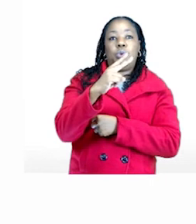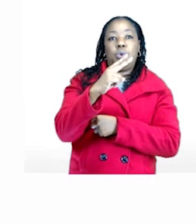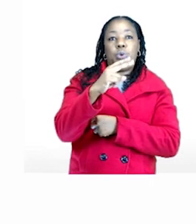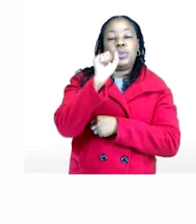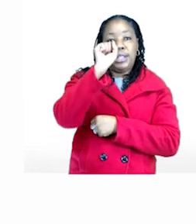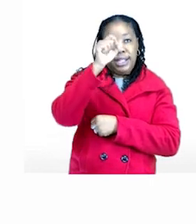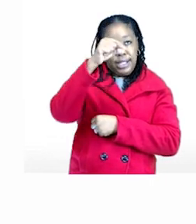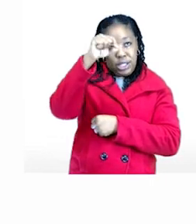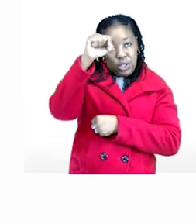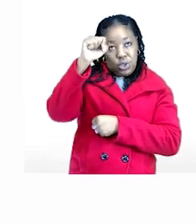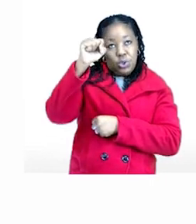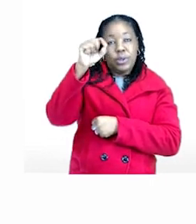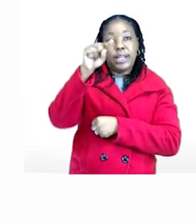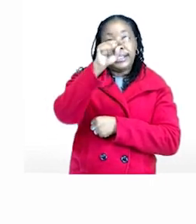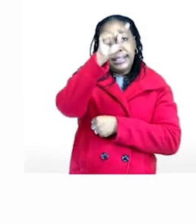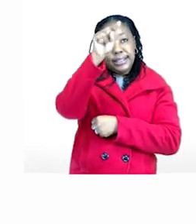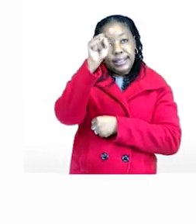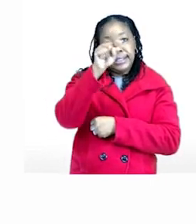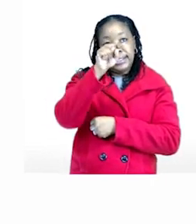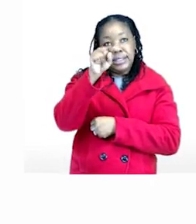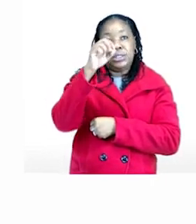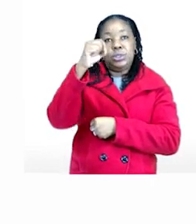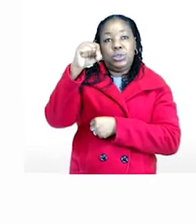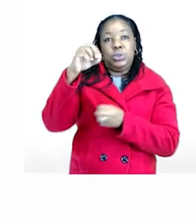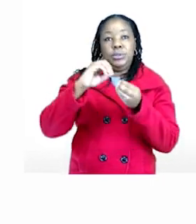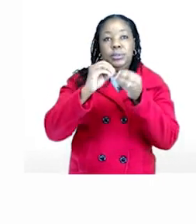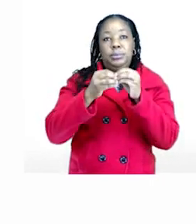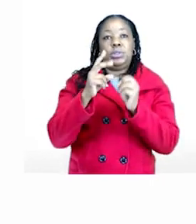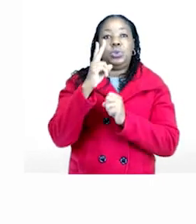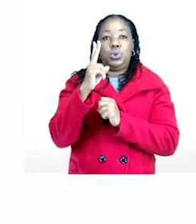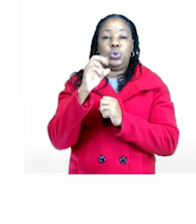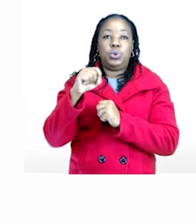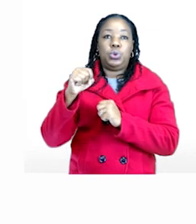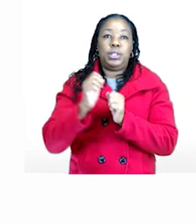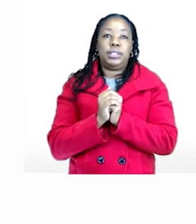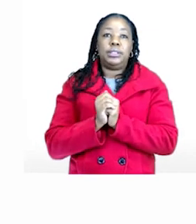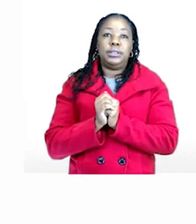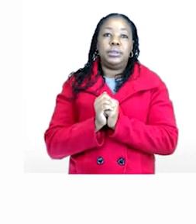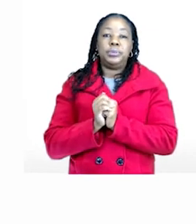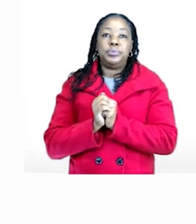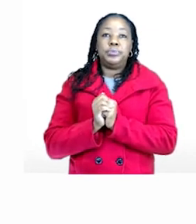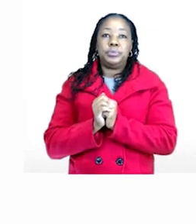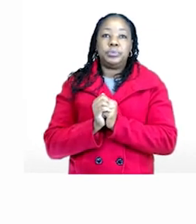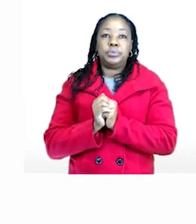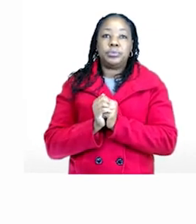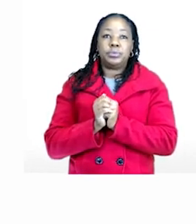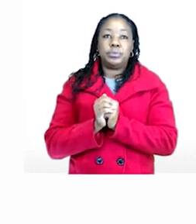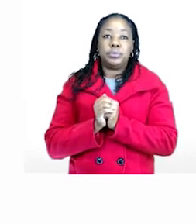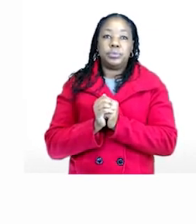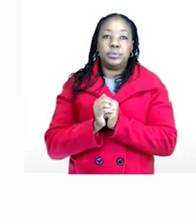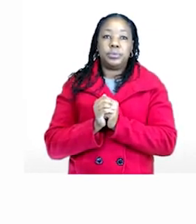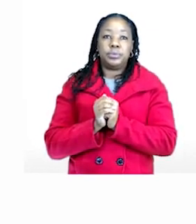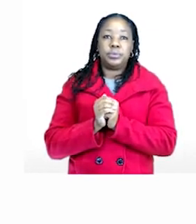correct. And next to that 2, over the line on the right-hand side, write the number